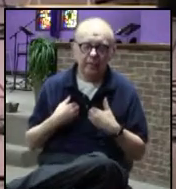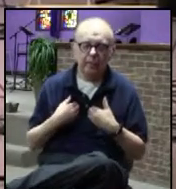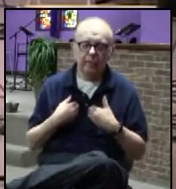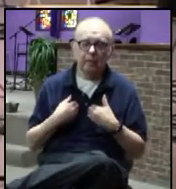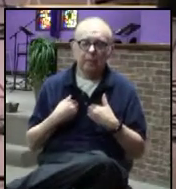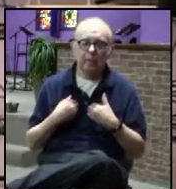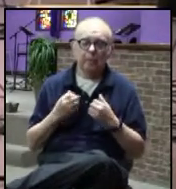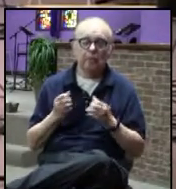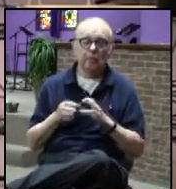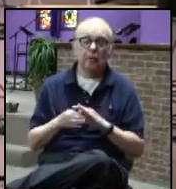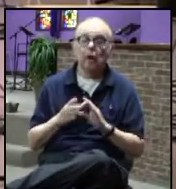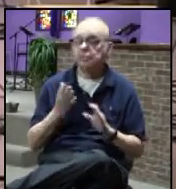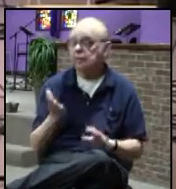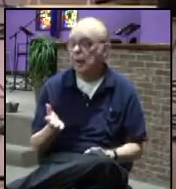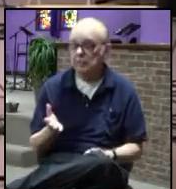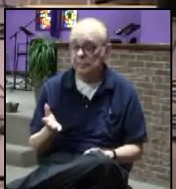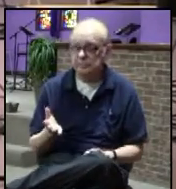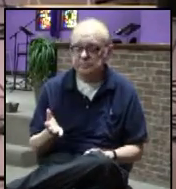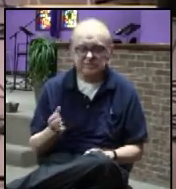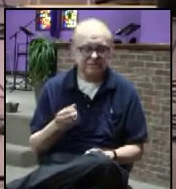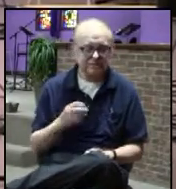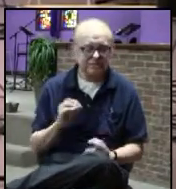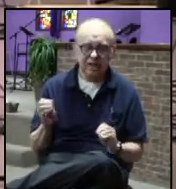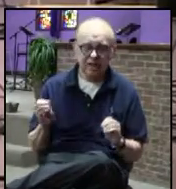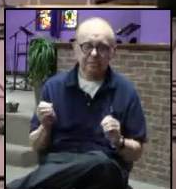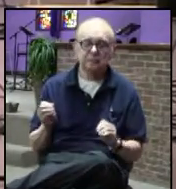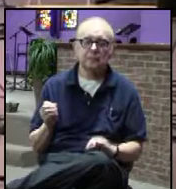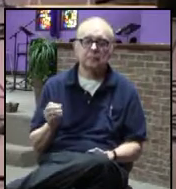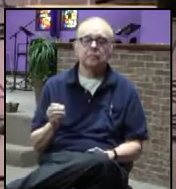was theirs, any of it.